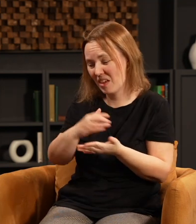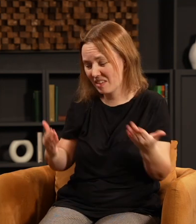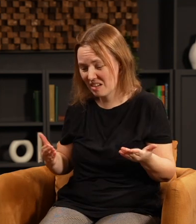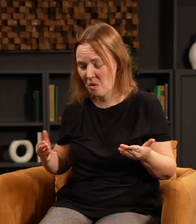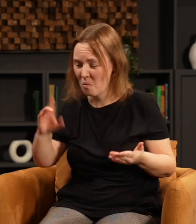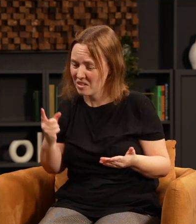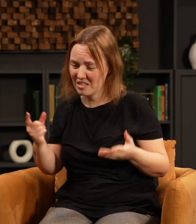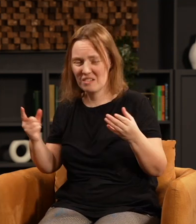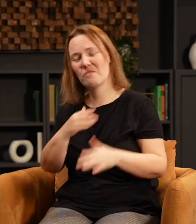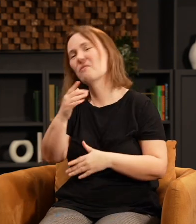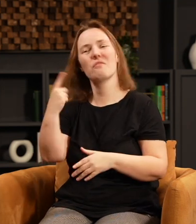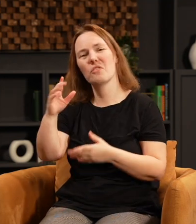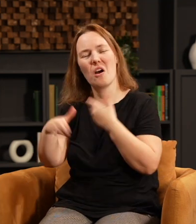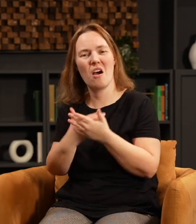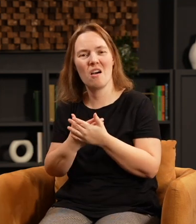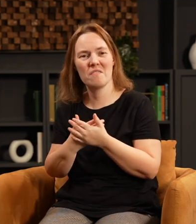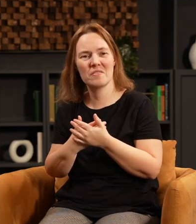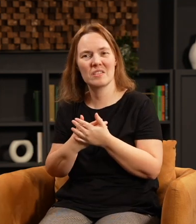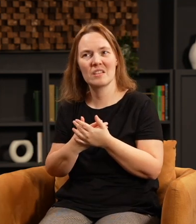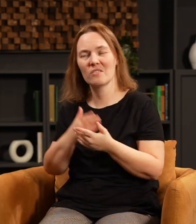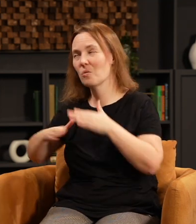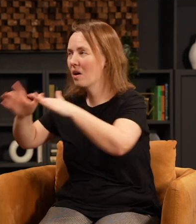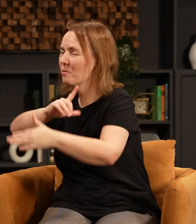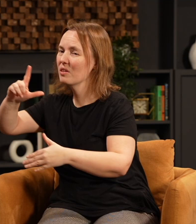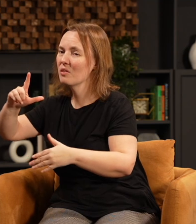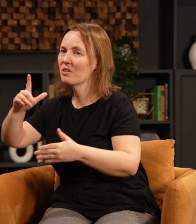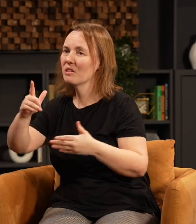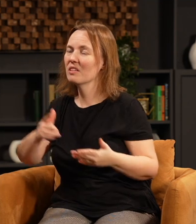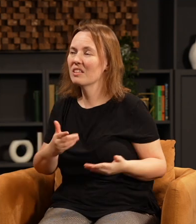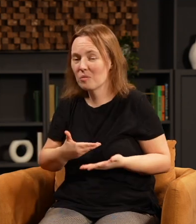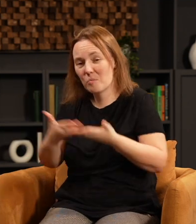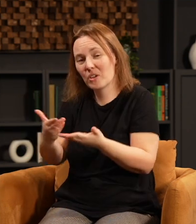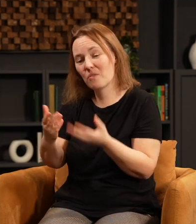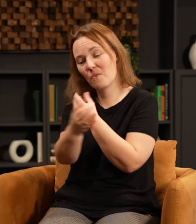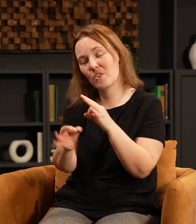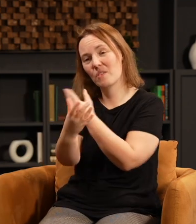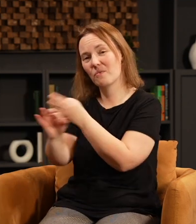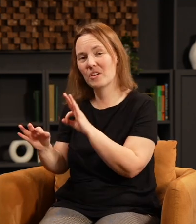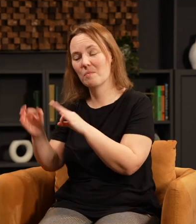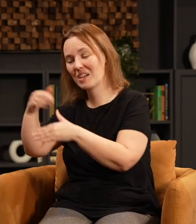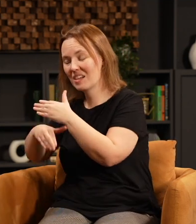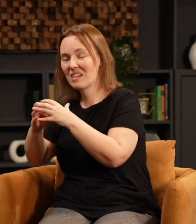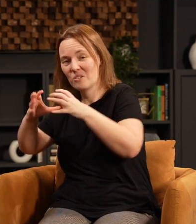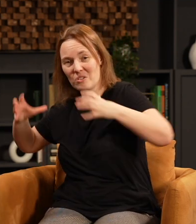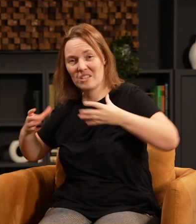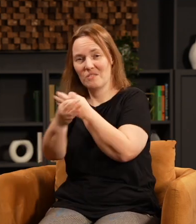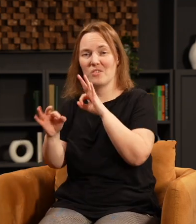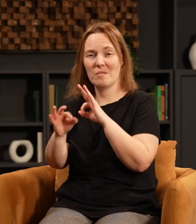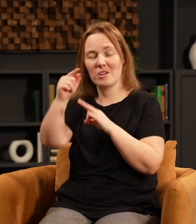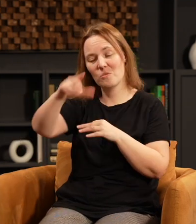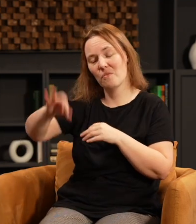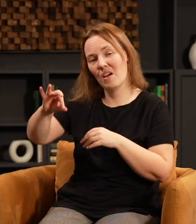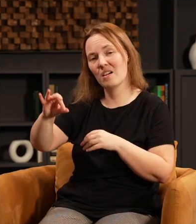few weeks, months, who knows, but if you're walking with the Lord, he will bring you from freedom to freedom, increased freedom, and you will find over